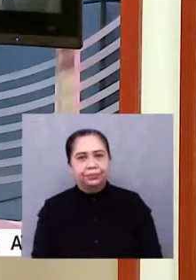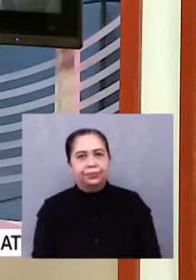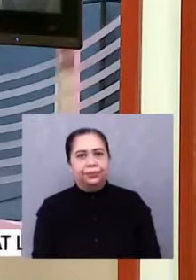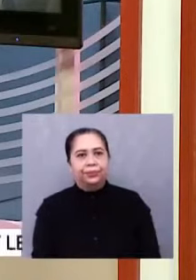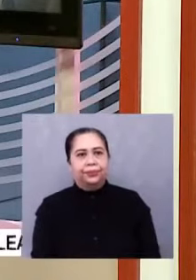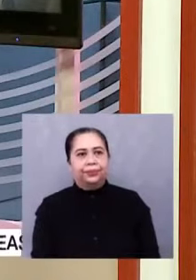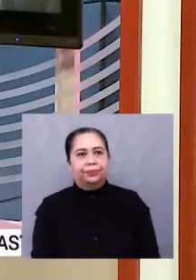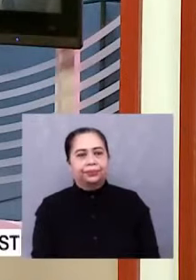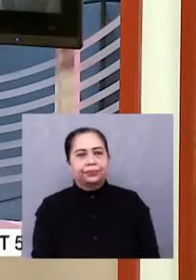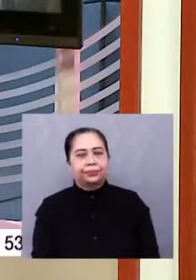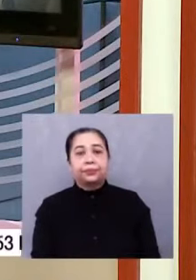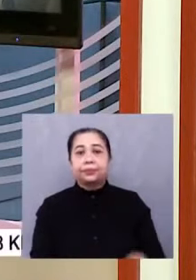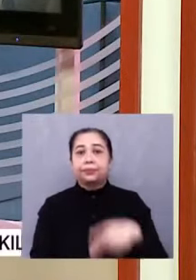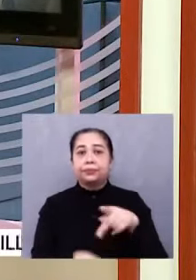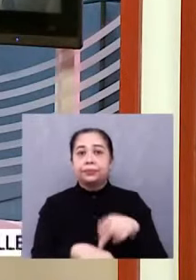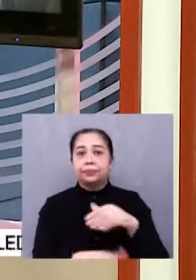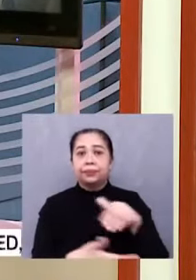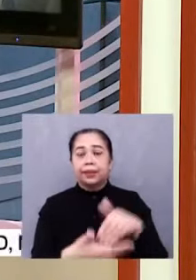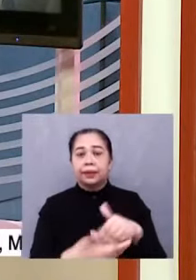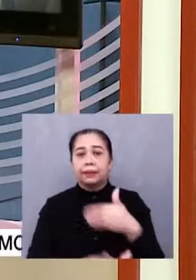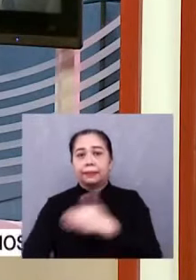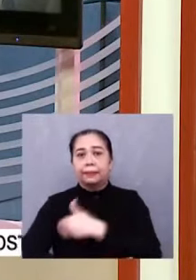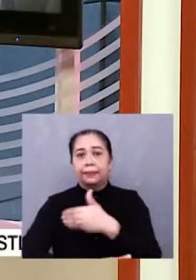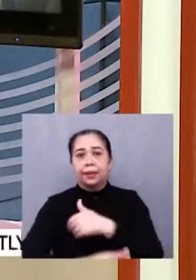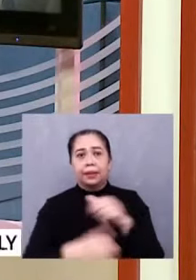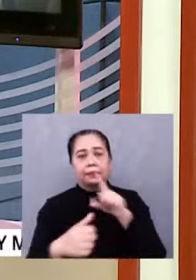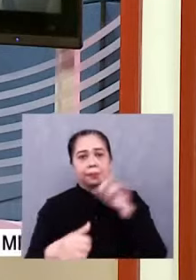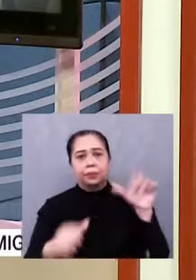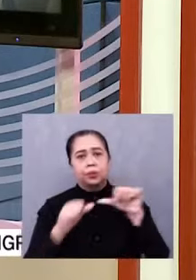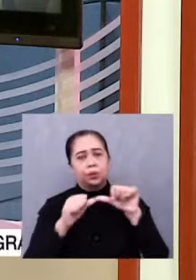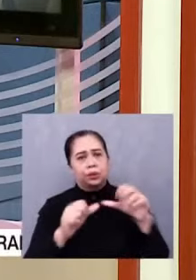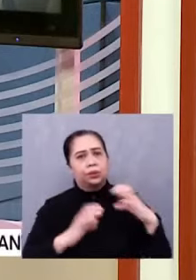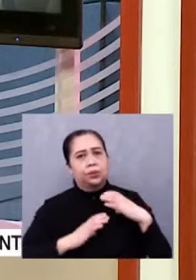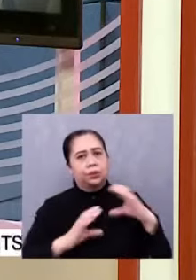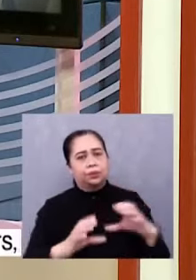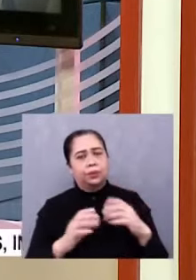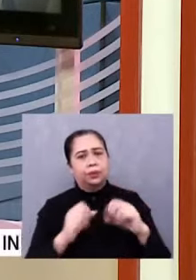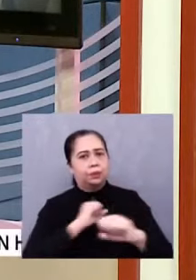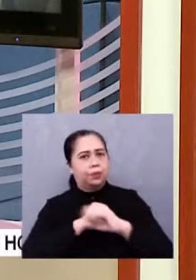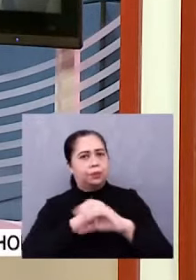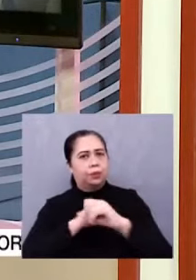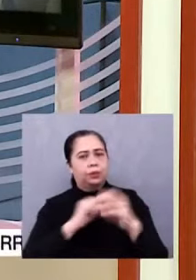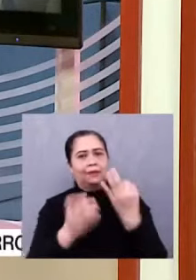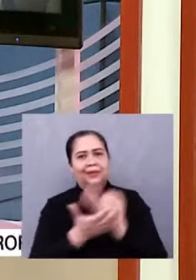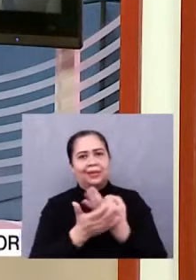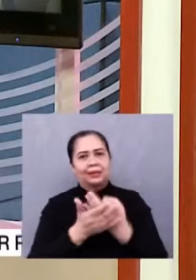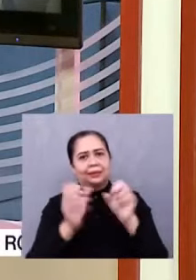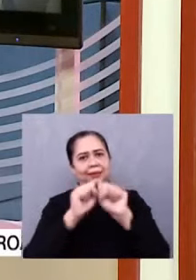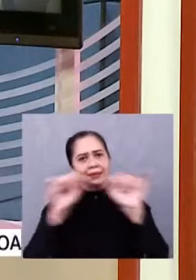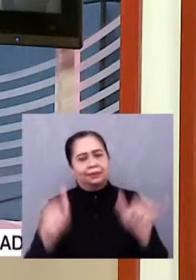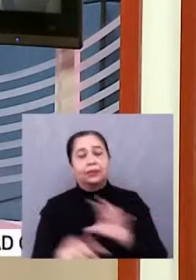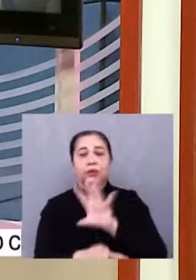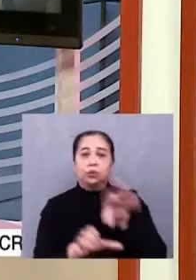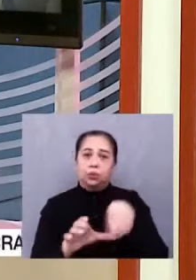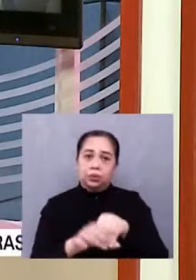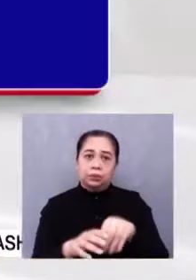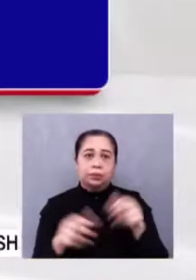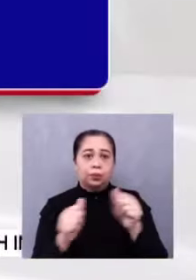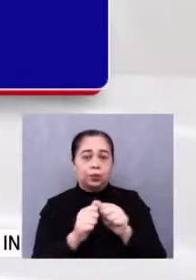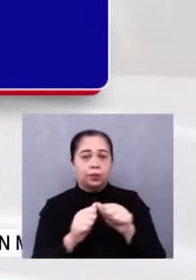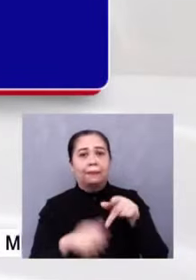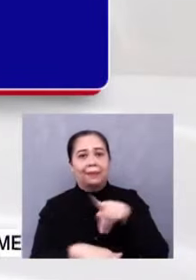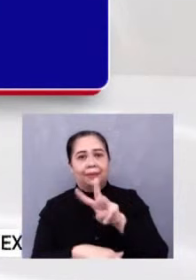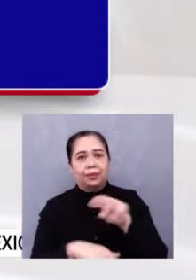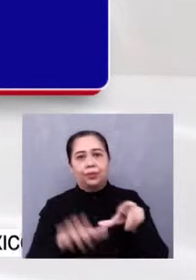The Philippine Central Bank vows continued commitment to promote a financial system that is inclusive of persons with disability.